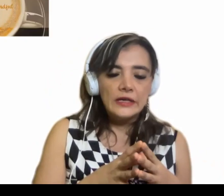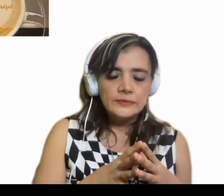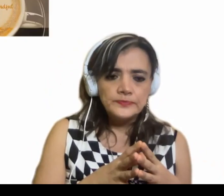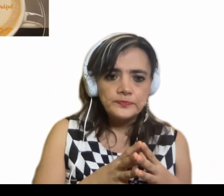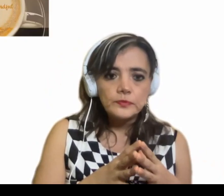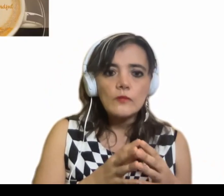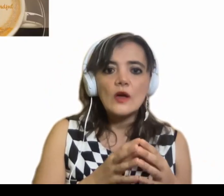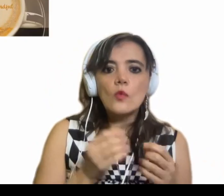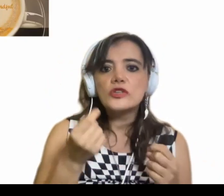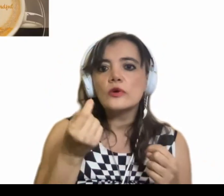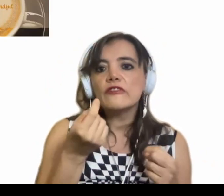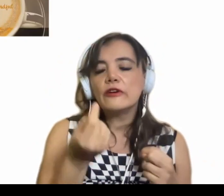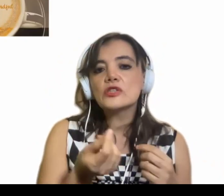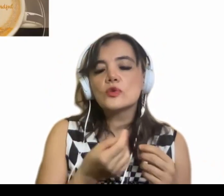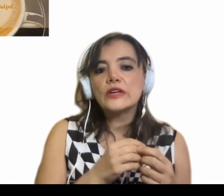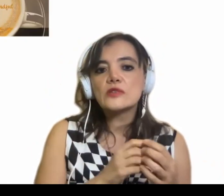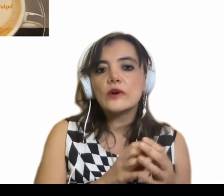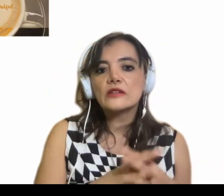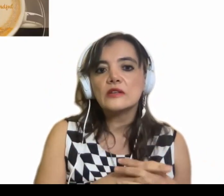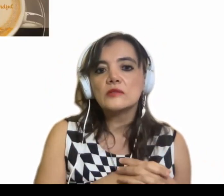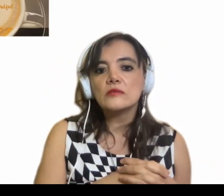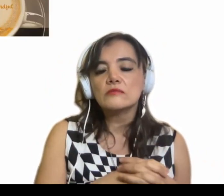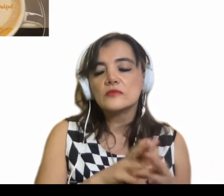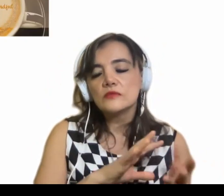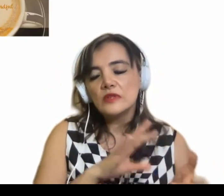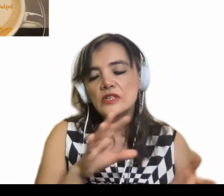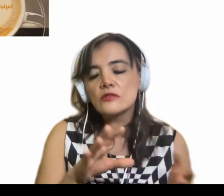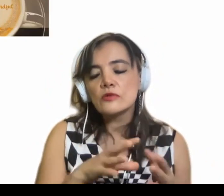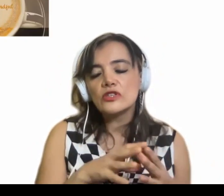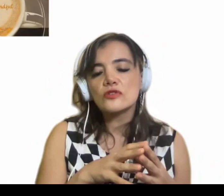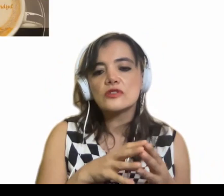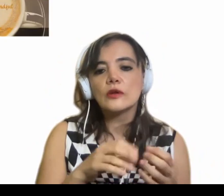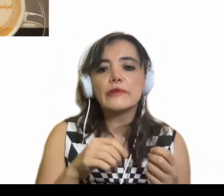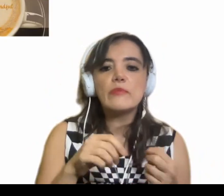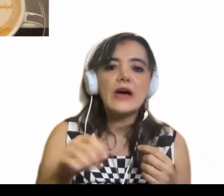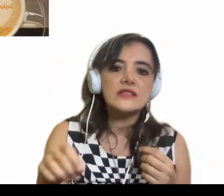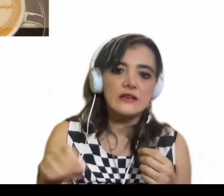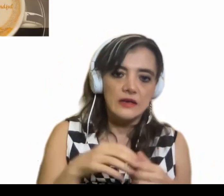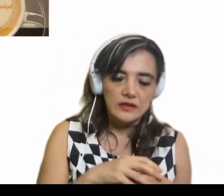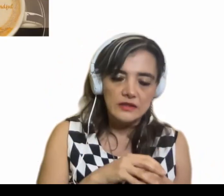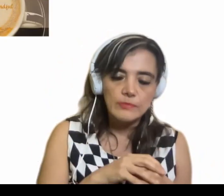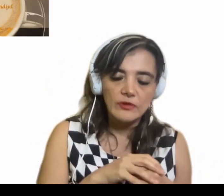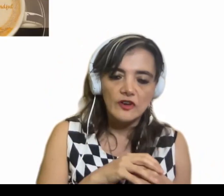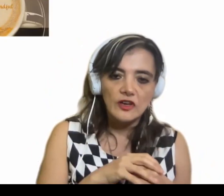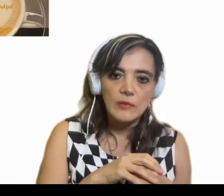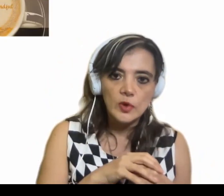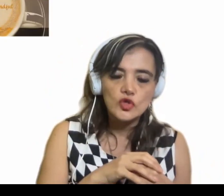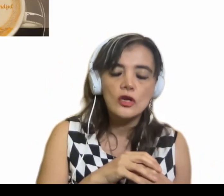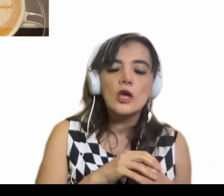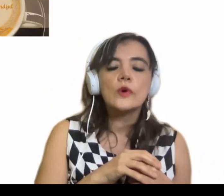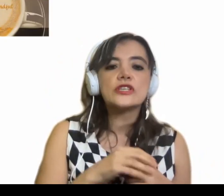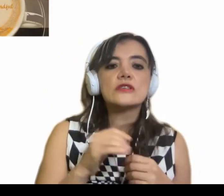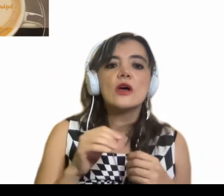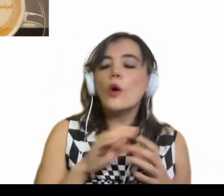Now, what you're referring to is what in Eastern traditions is called the Vipassana type of